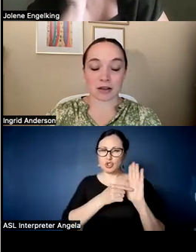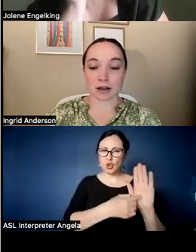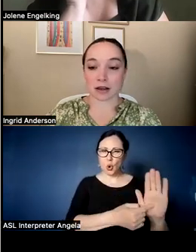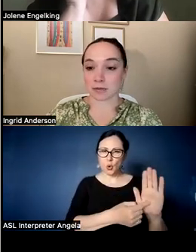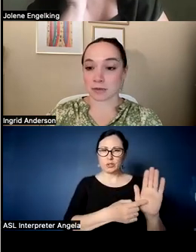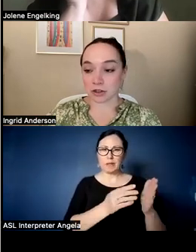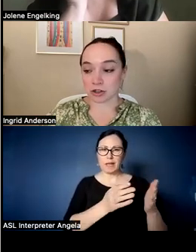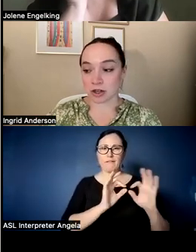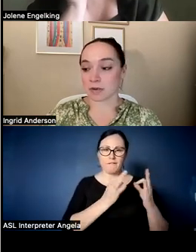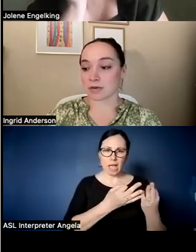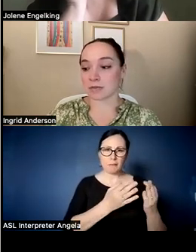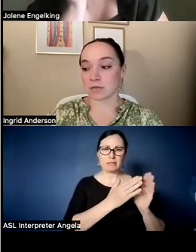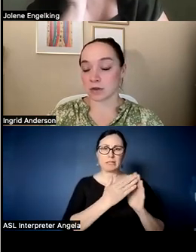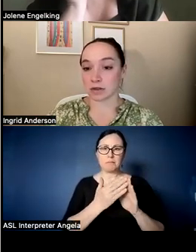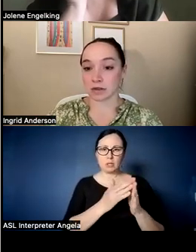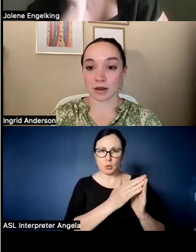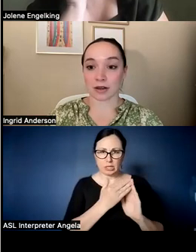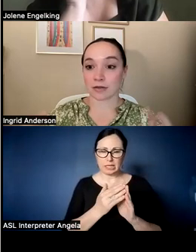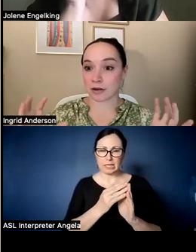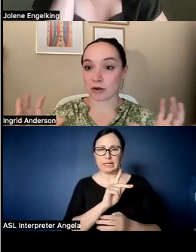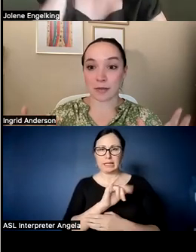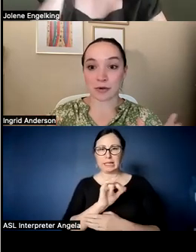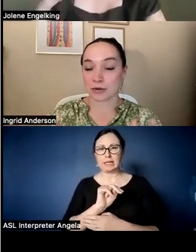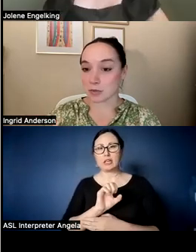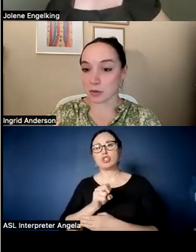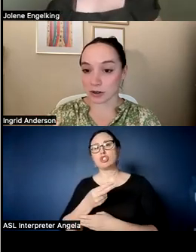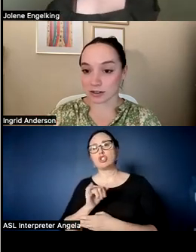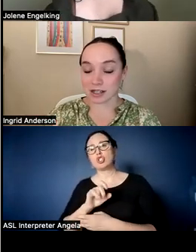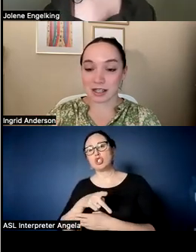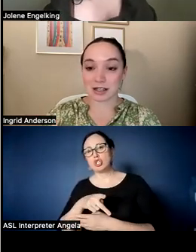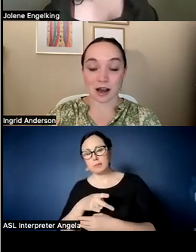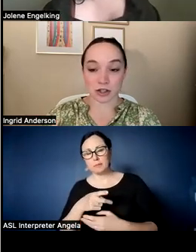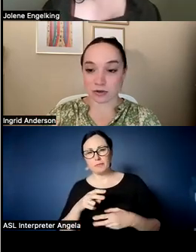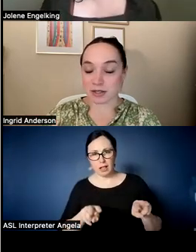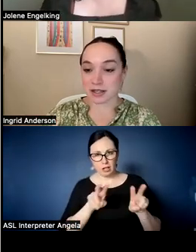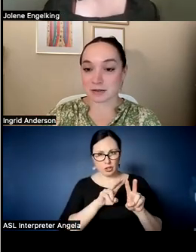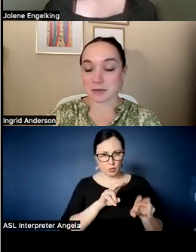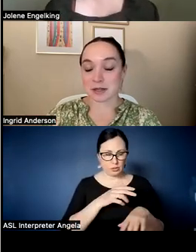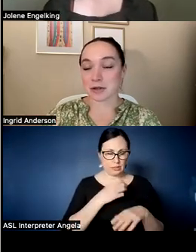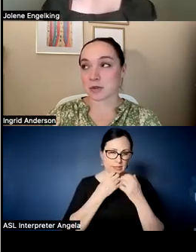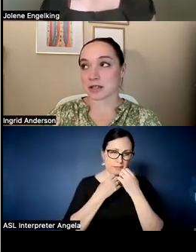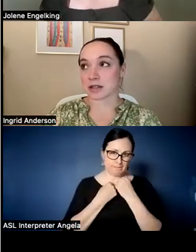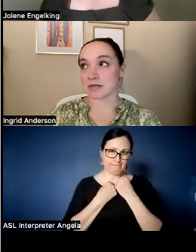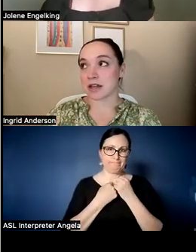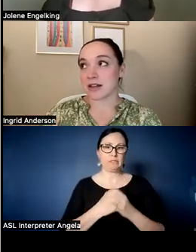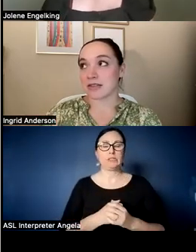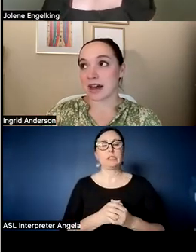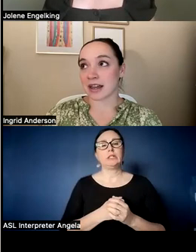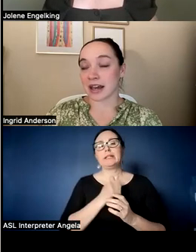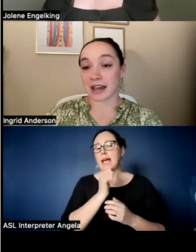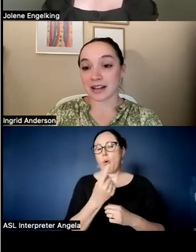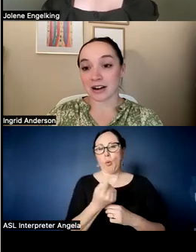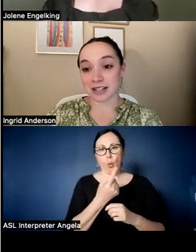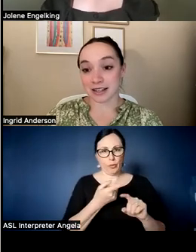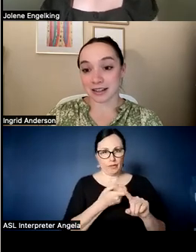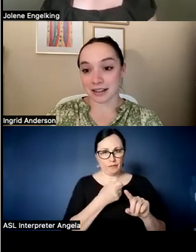community, kinship, the kind of wraparound support, not just from a systems-based perspective, that